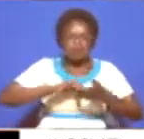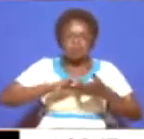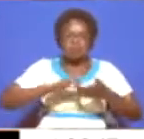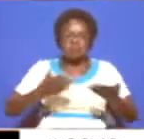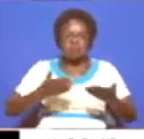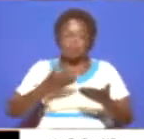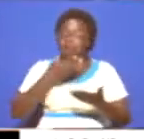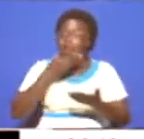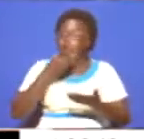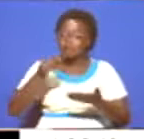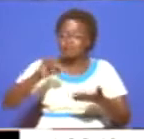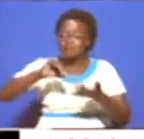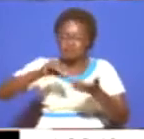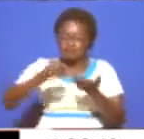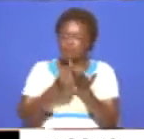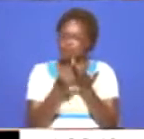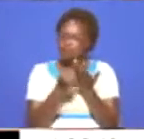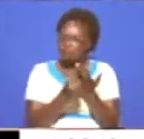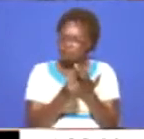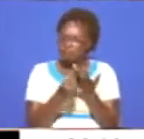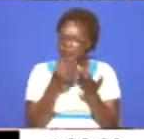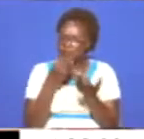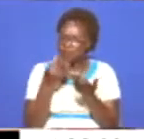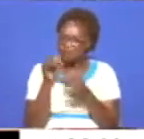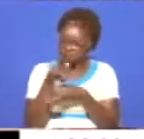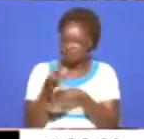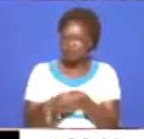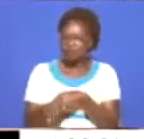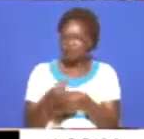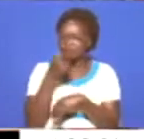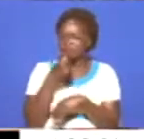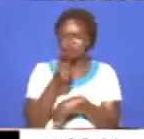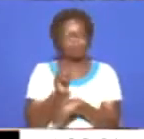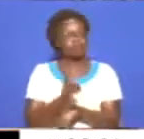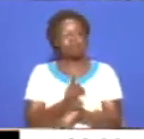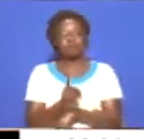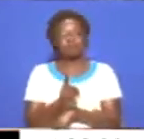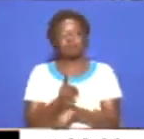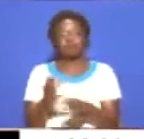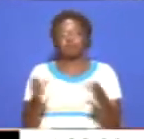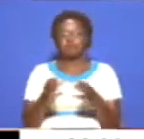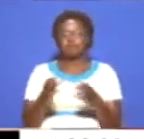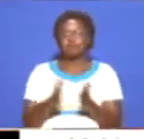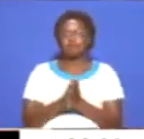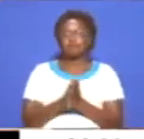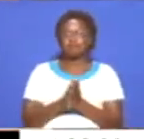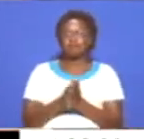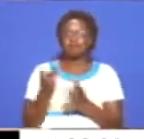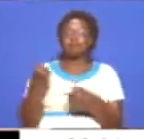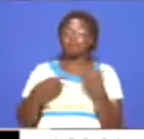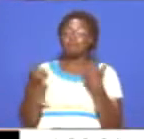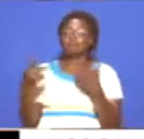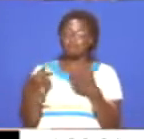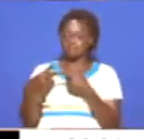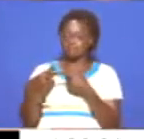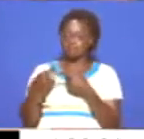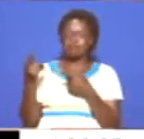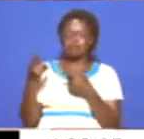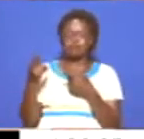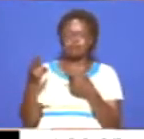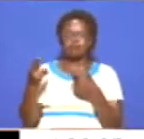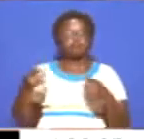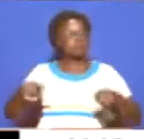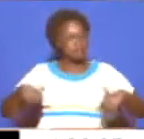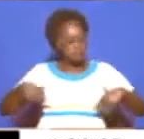men at early ages. To our community, we have already won this card, and I proudly want to say